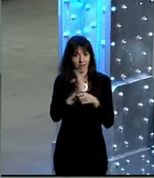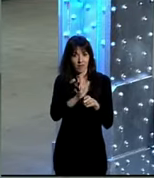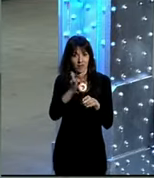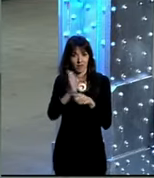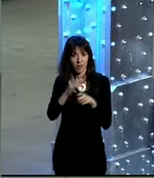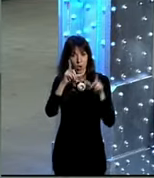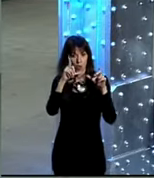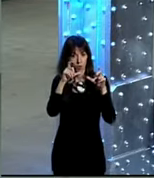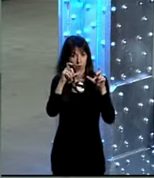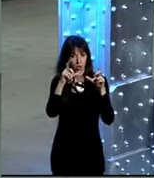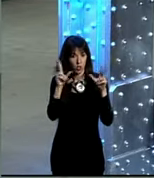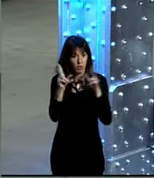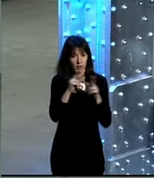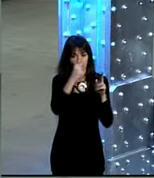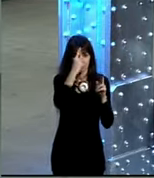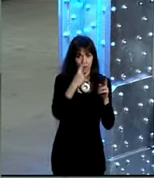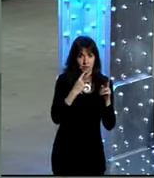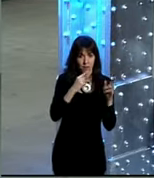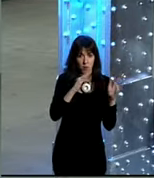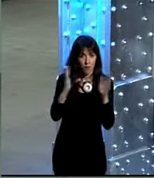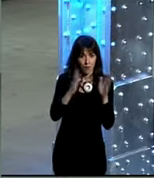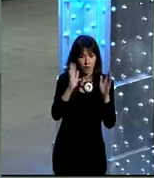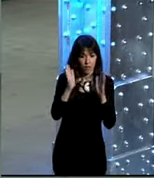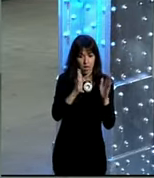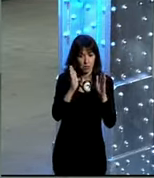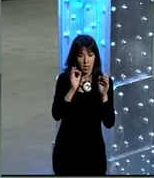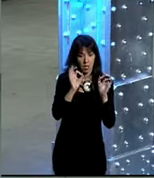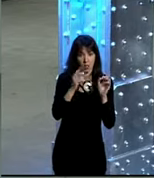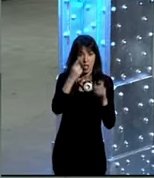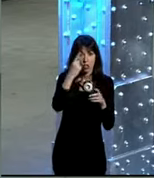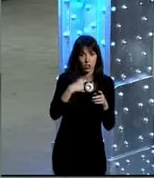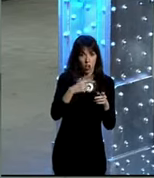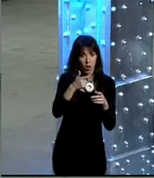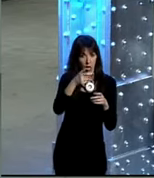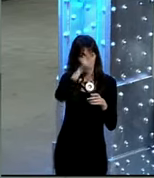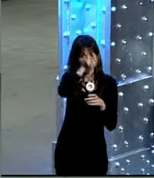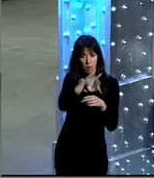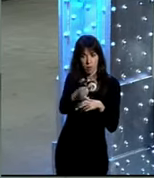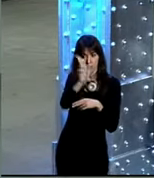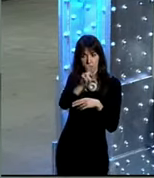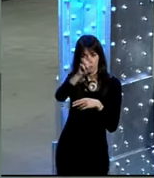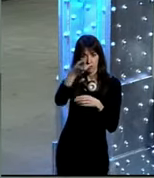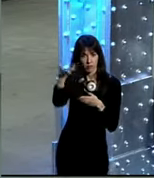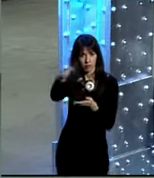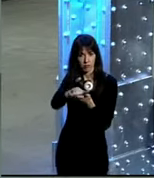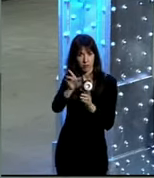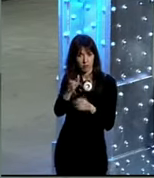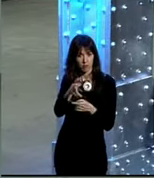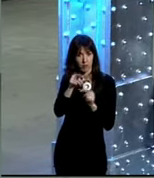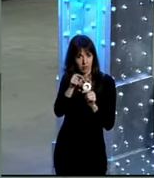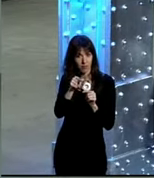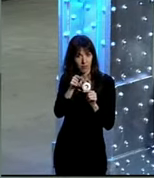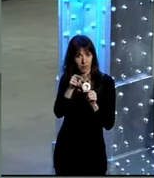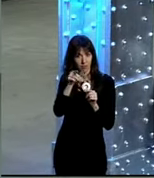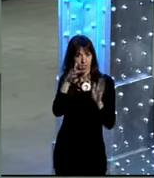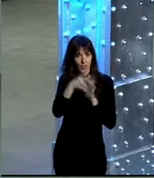filmed, and they were showing one character shooting another. So it was a resolution to a murder mystery. Now, as